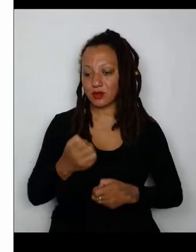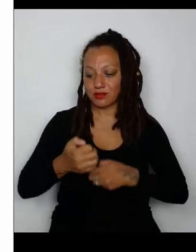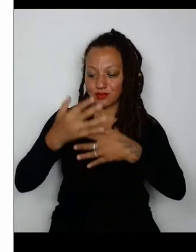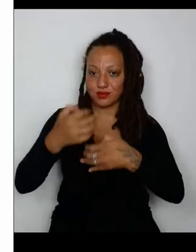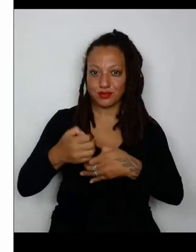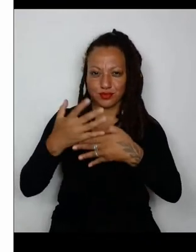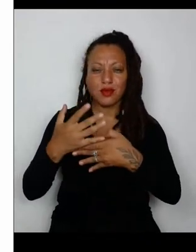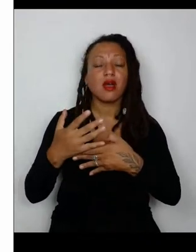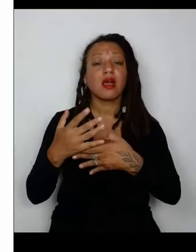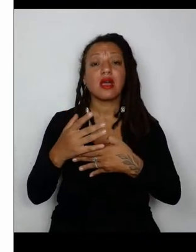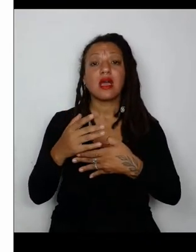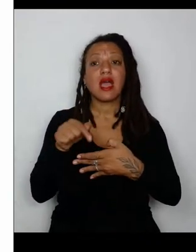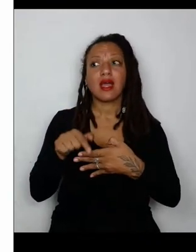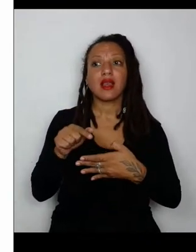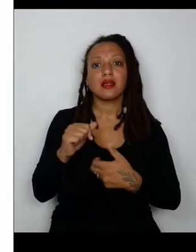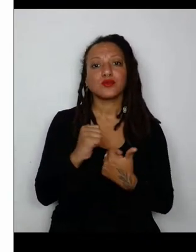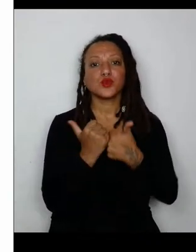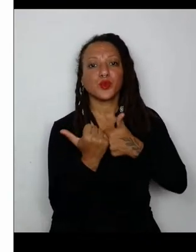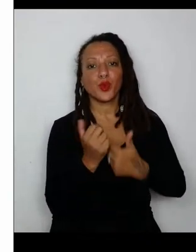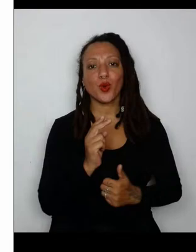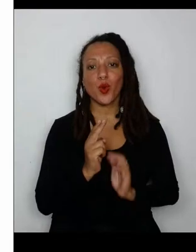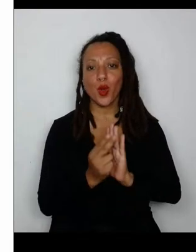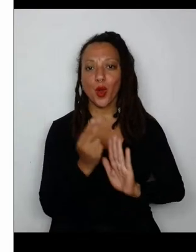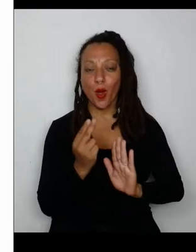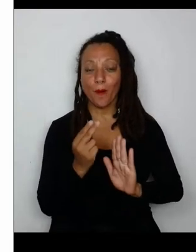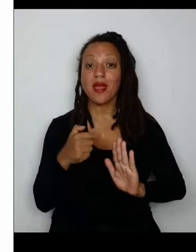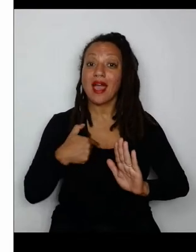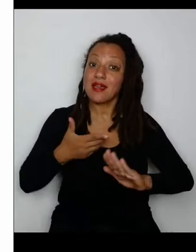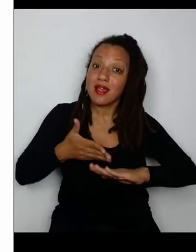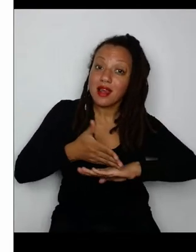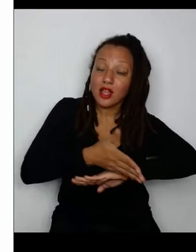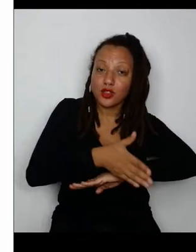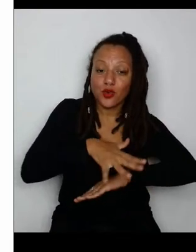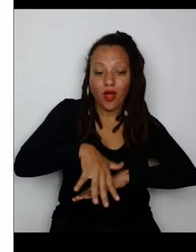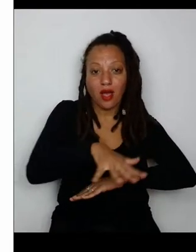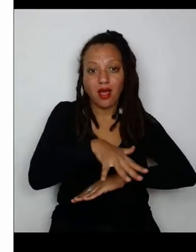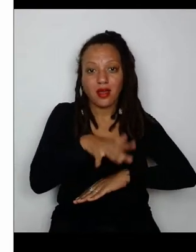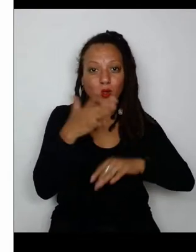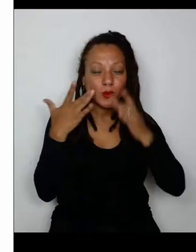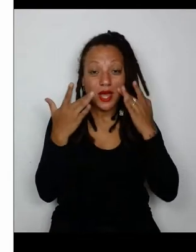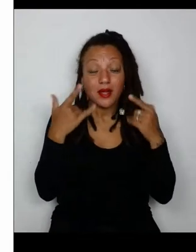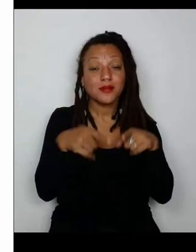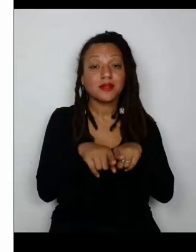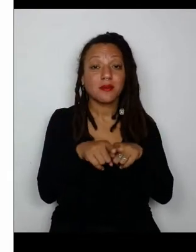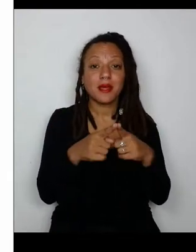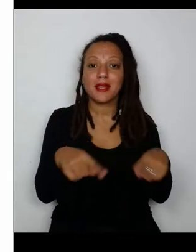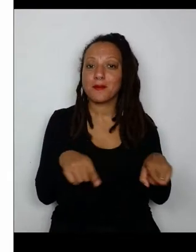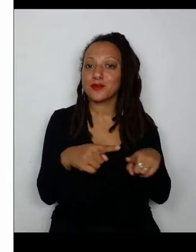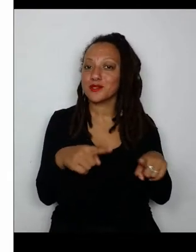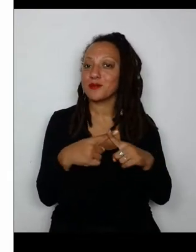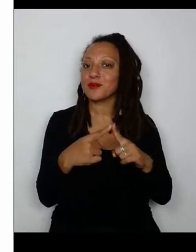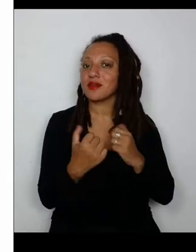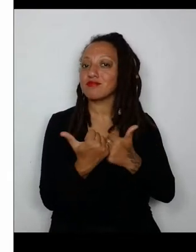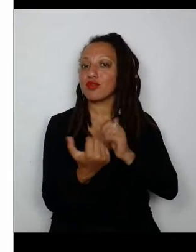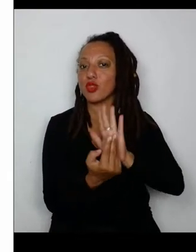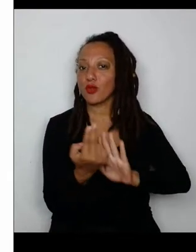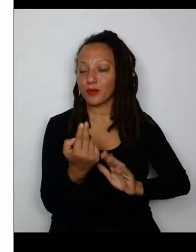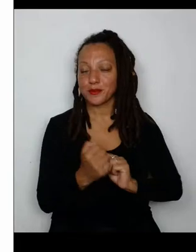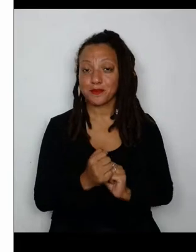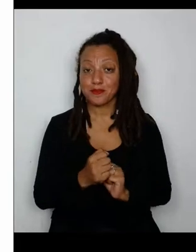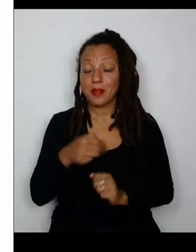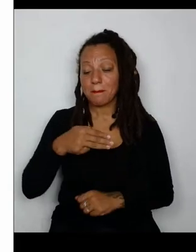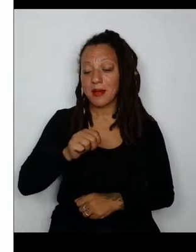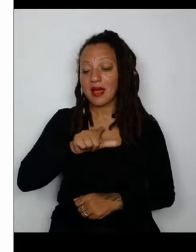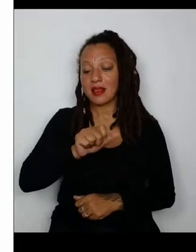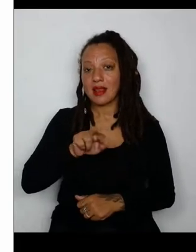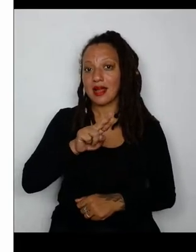like google mala me also masqueraded as racialized as well as gendered others presenting recipes